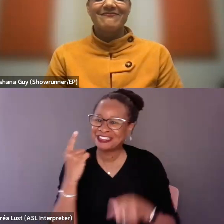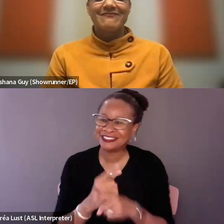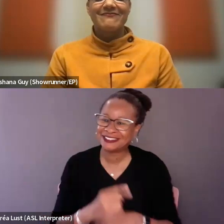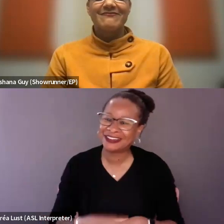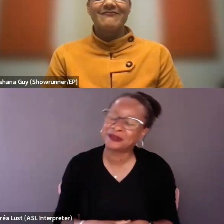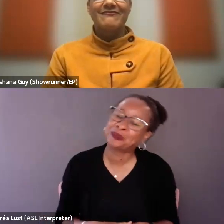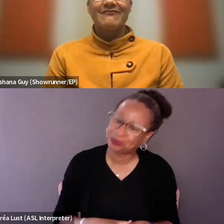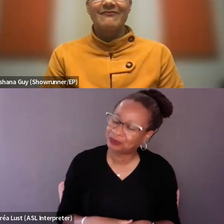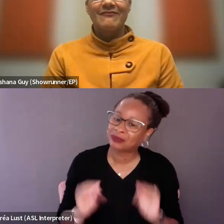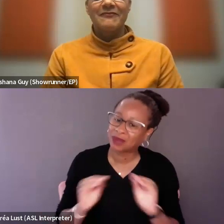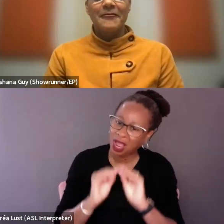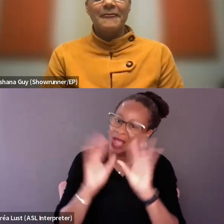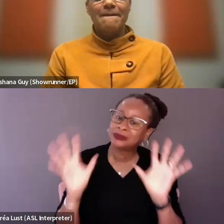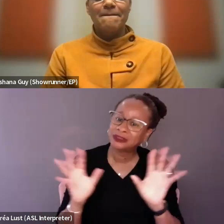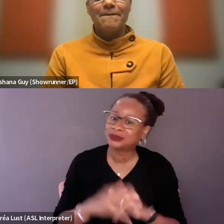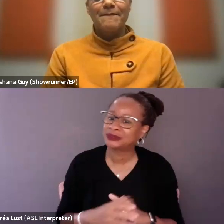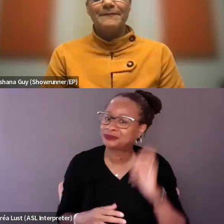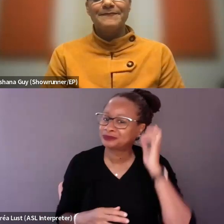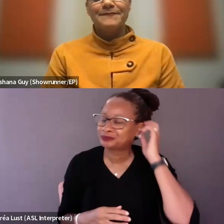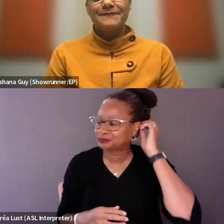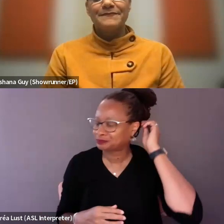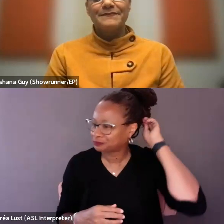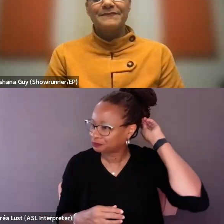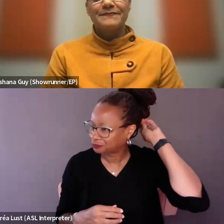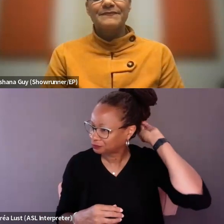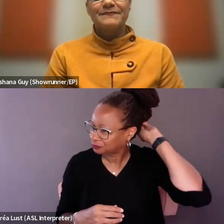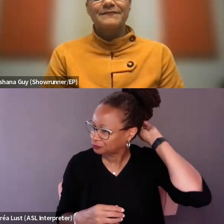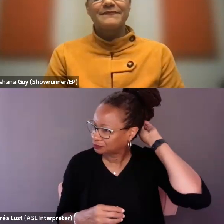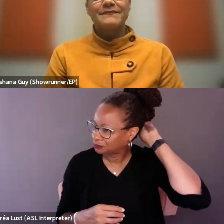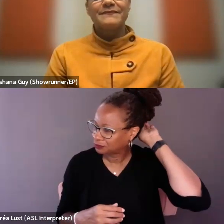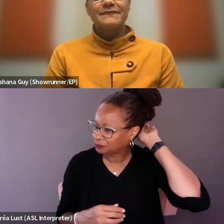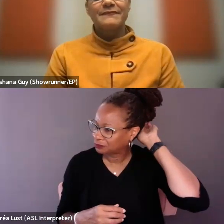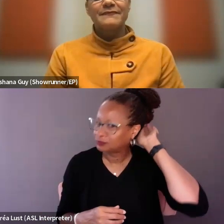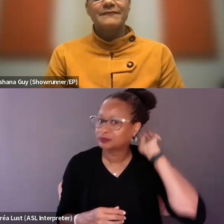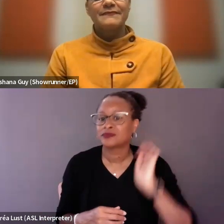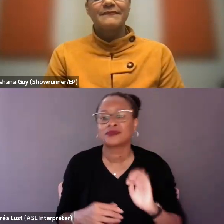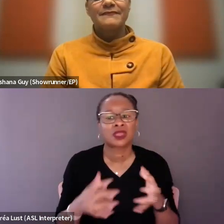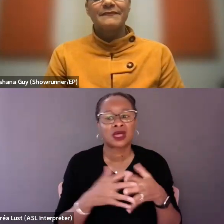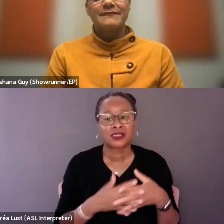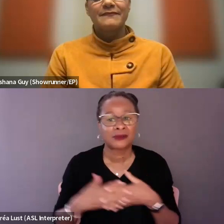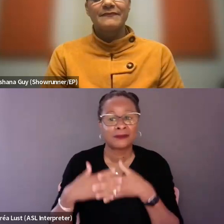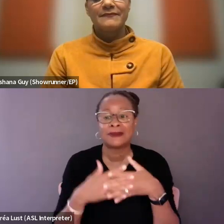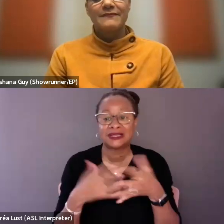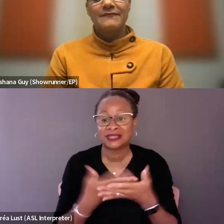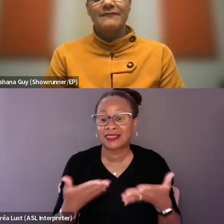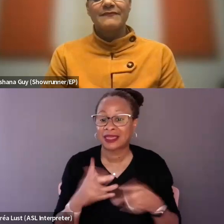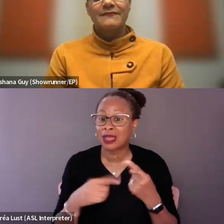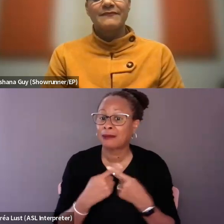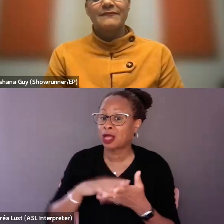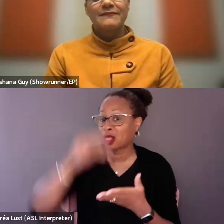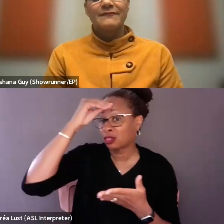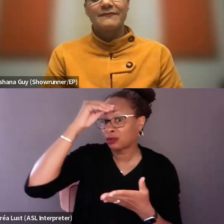I mean, absolutely. You know, the amazing thing about learning this history is you will never learn